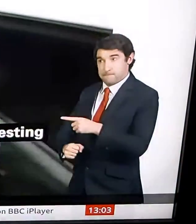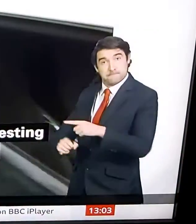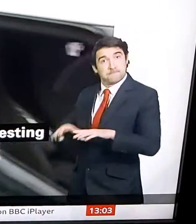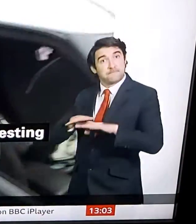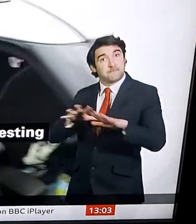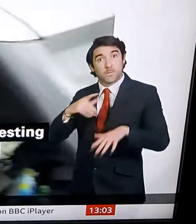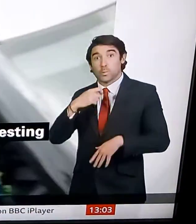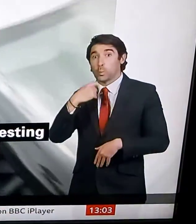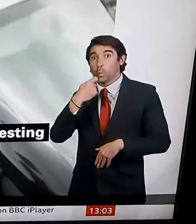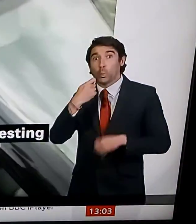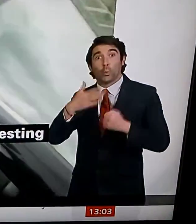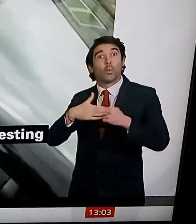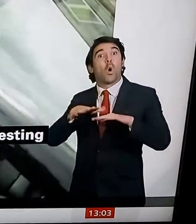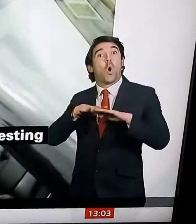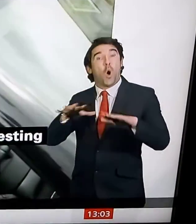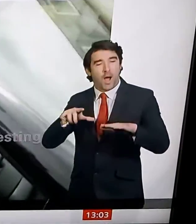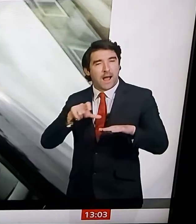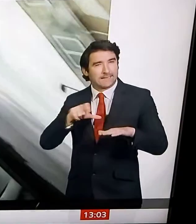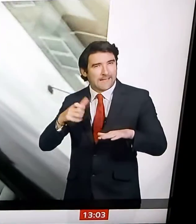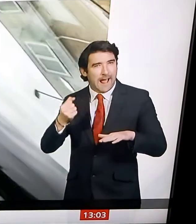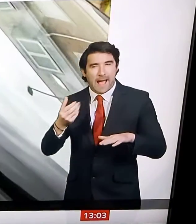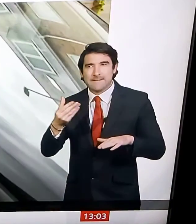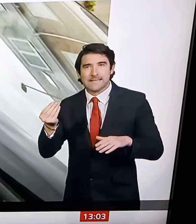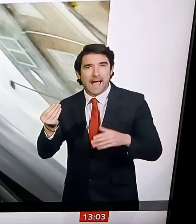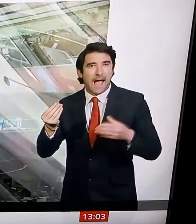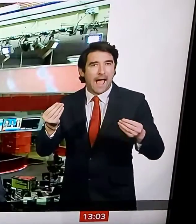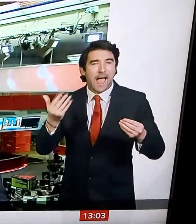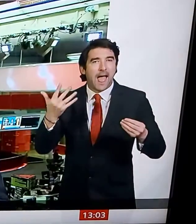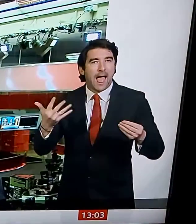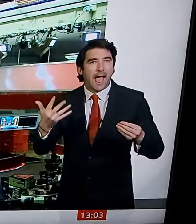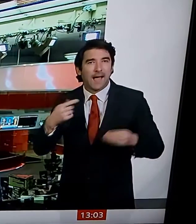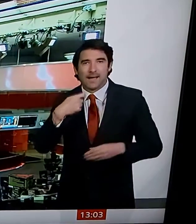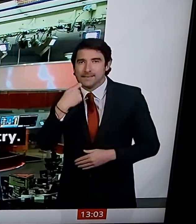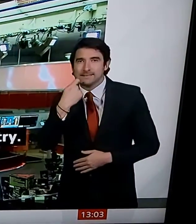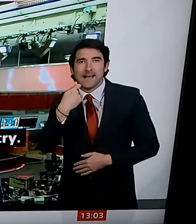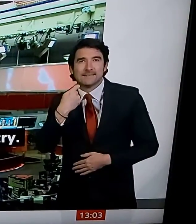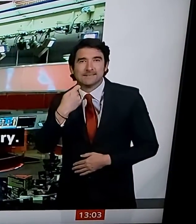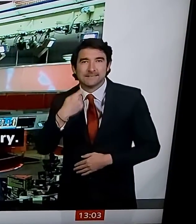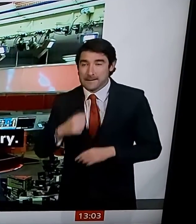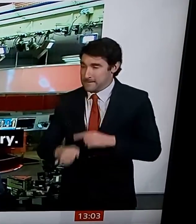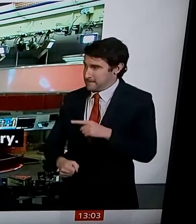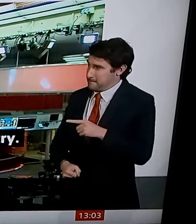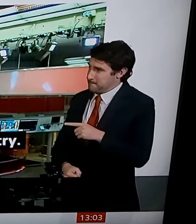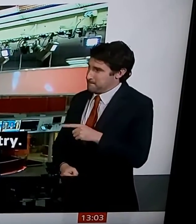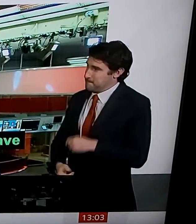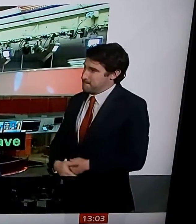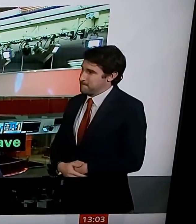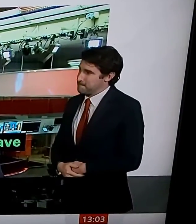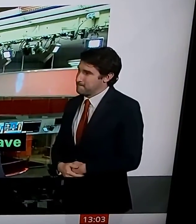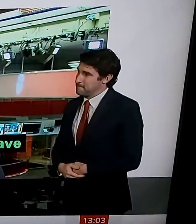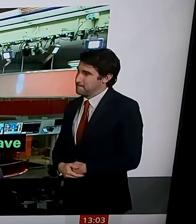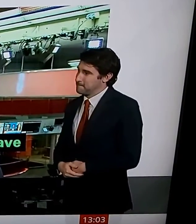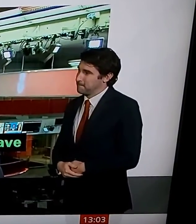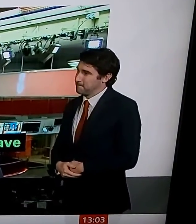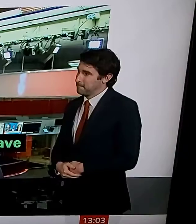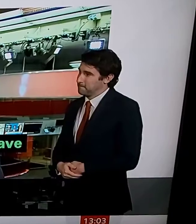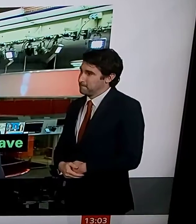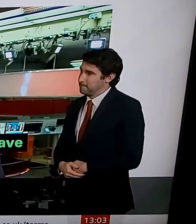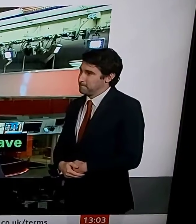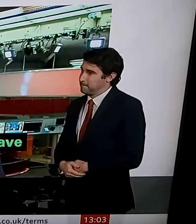there will still be gaps in coverage across the country. The biggest challenge we've got is finding people who don't